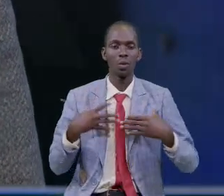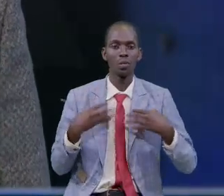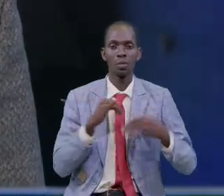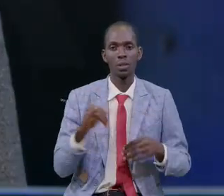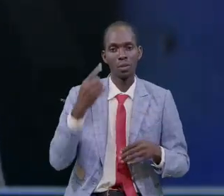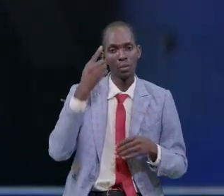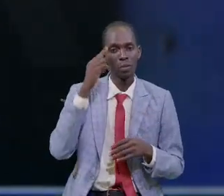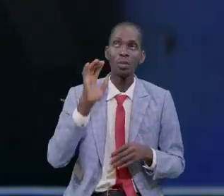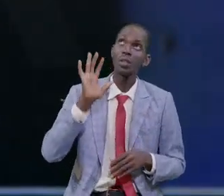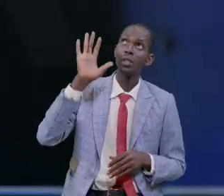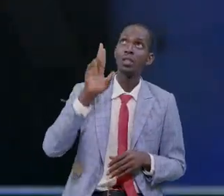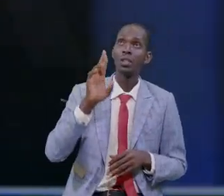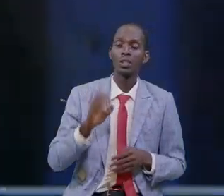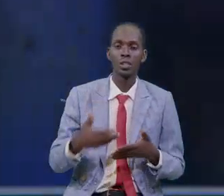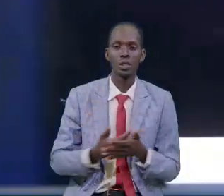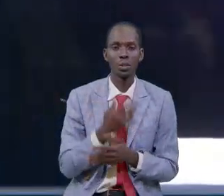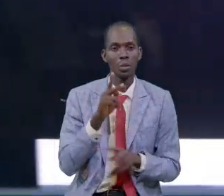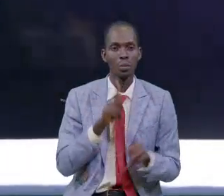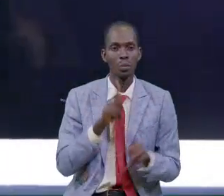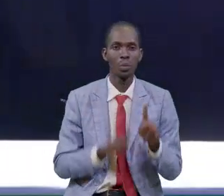renewed people.